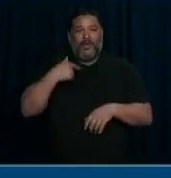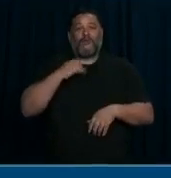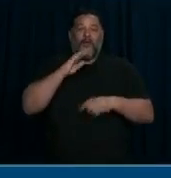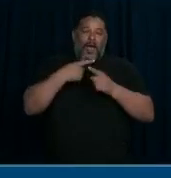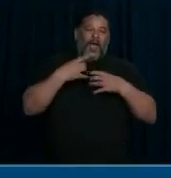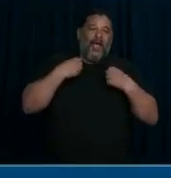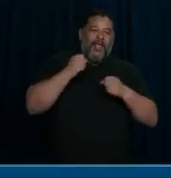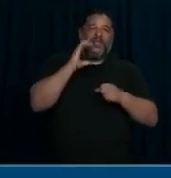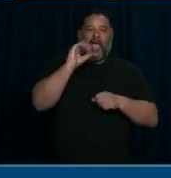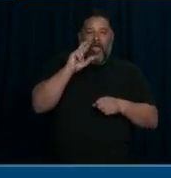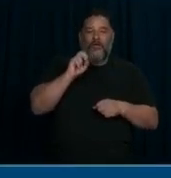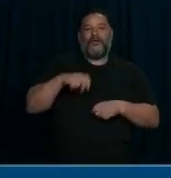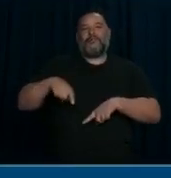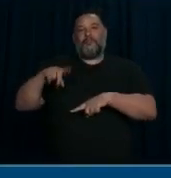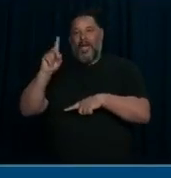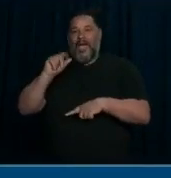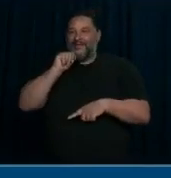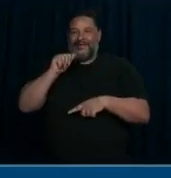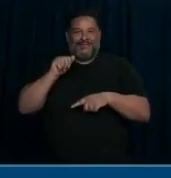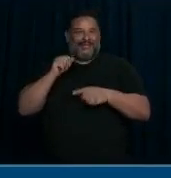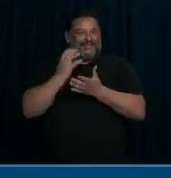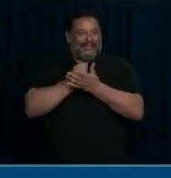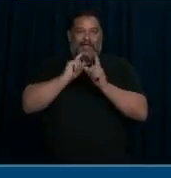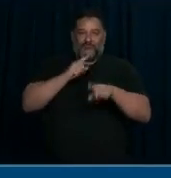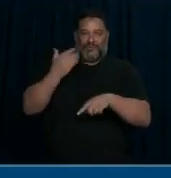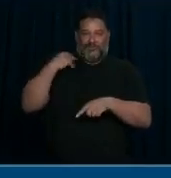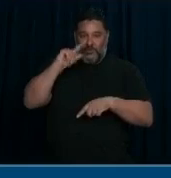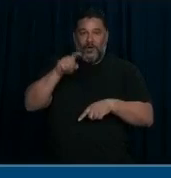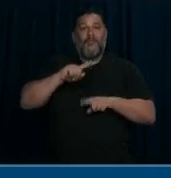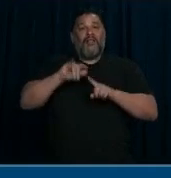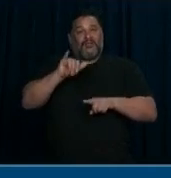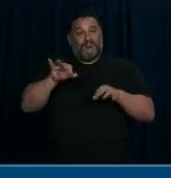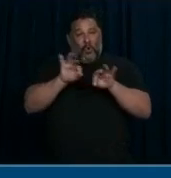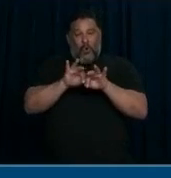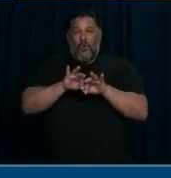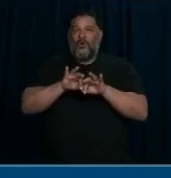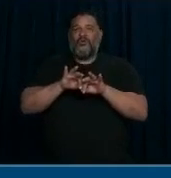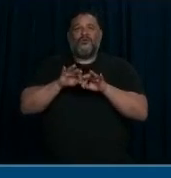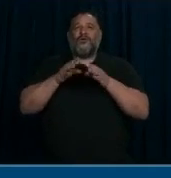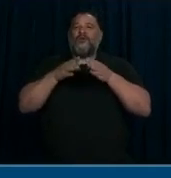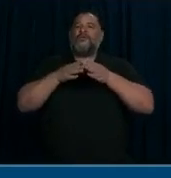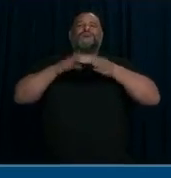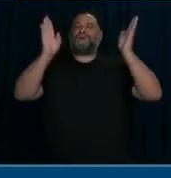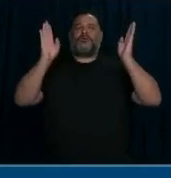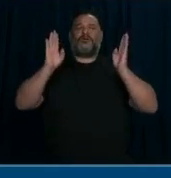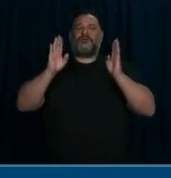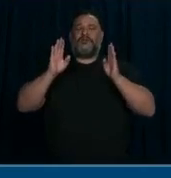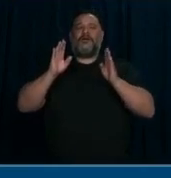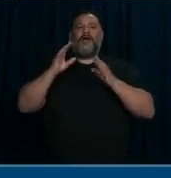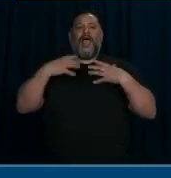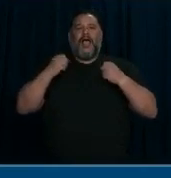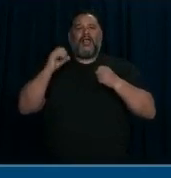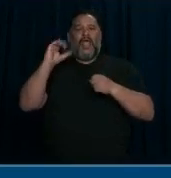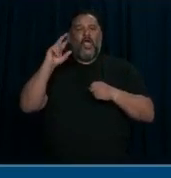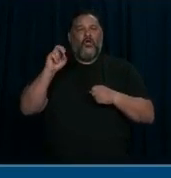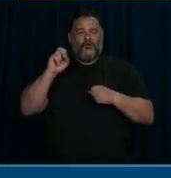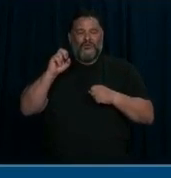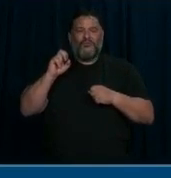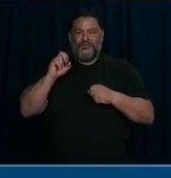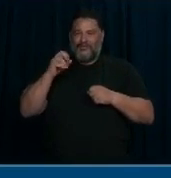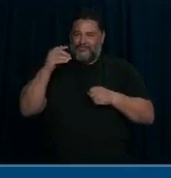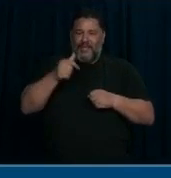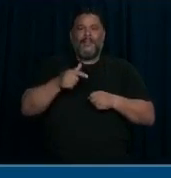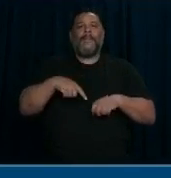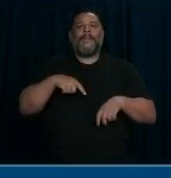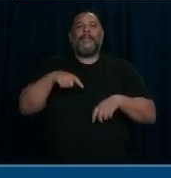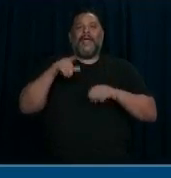didn't get to weigh in on the last question, but these things are important to me. Universal healthcare, cover everybody and lower the costs, fund public education, stop